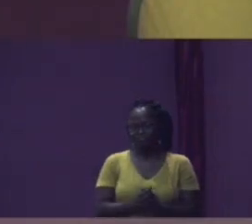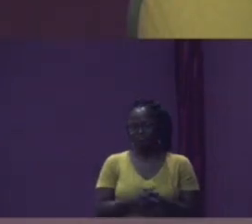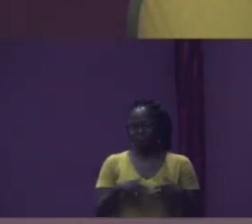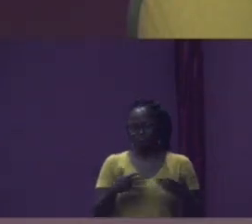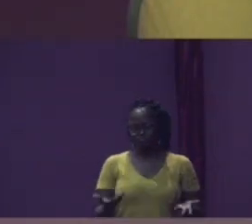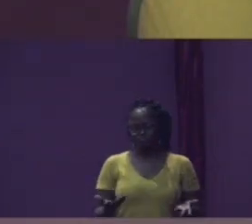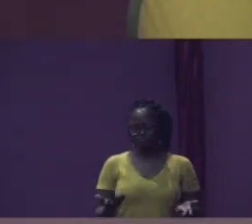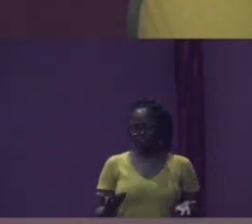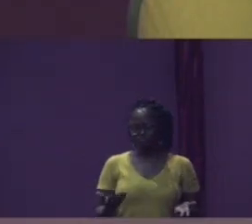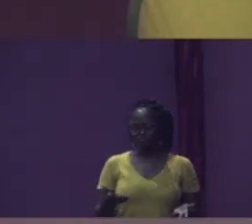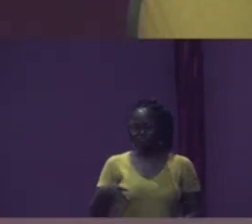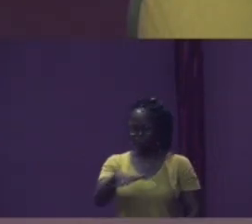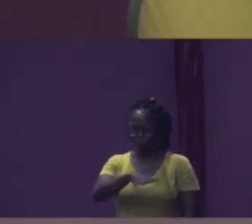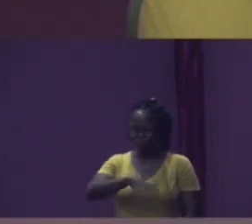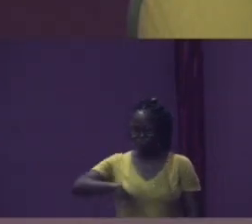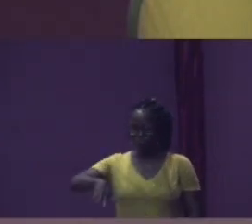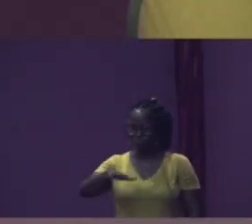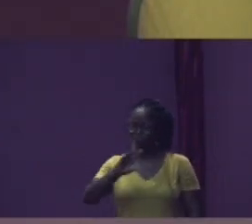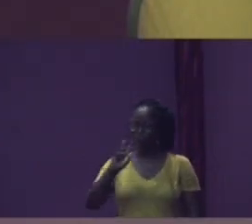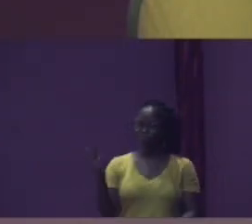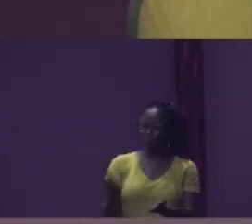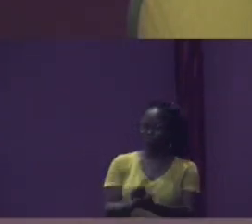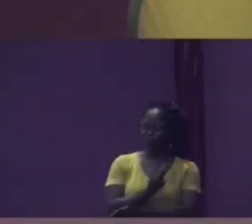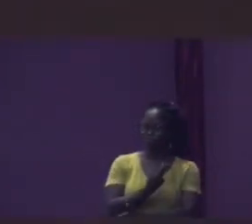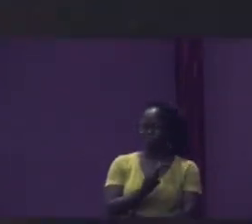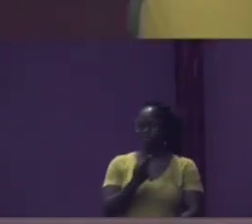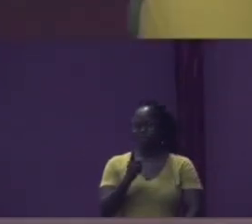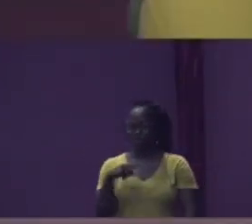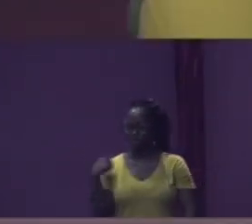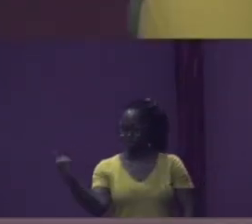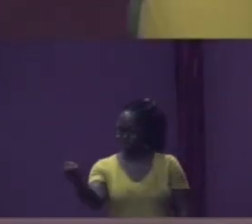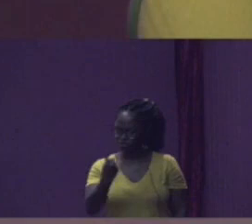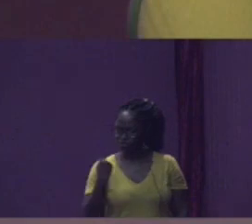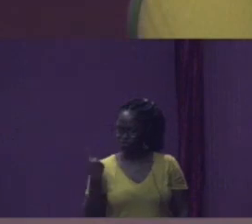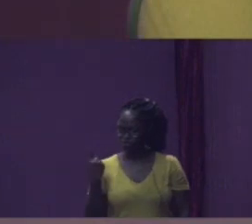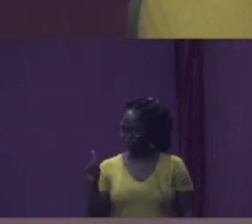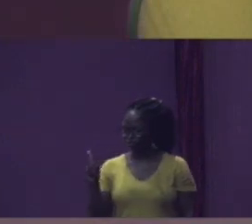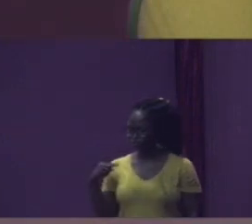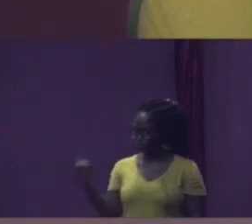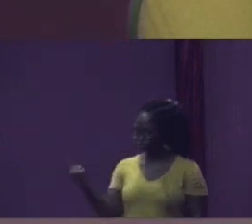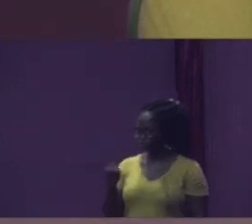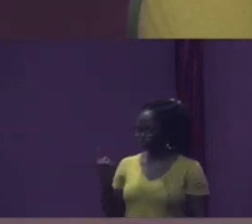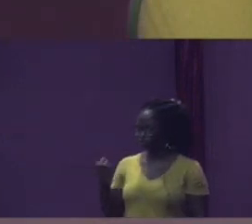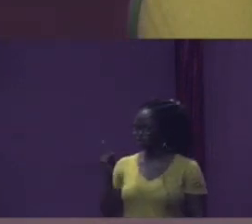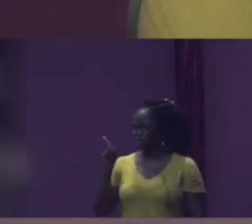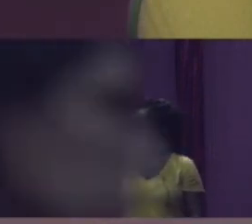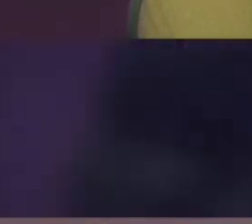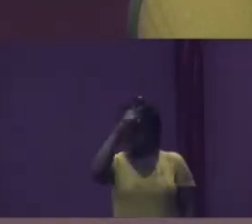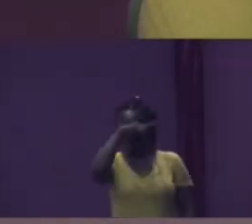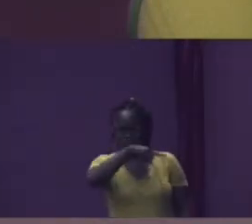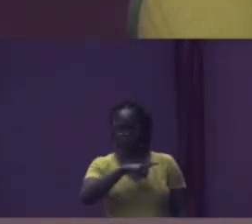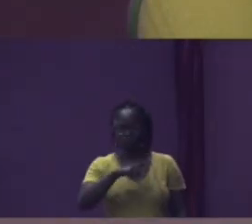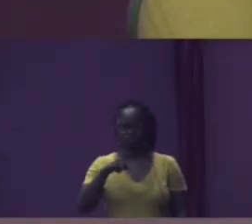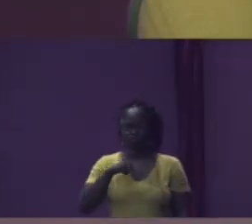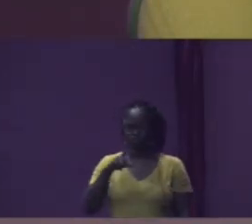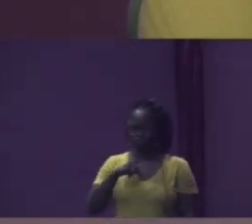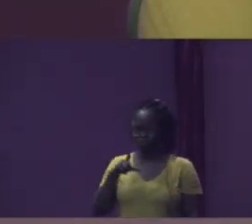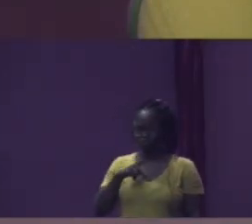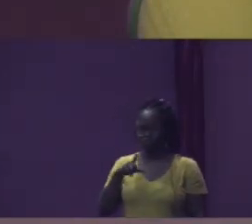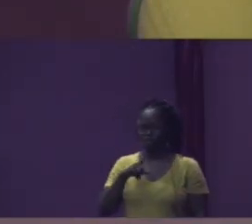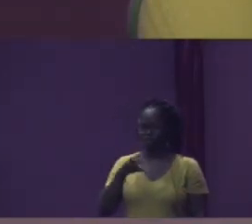not feasible. I mean, it's hard enough for us to get our oxytocin into these rural health centers and clean gloves and things like